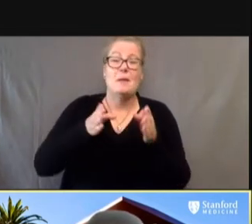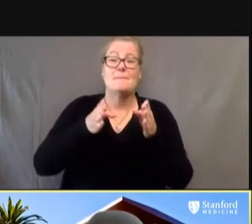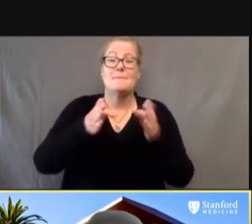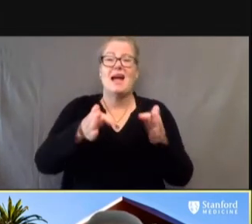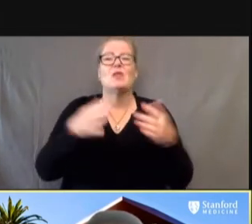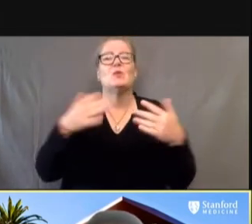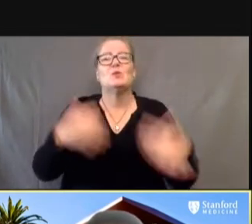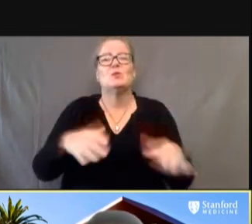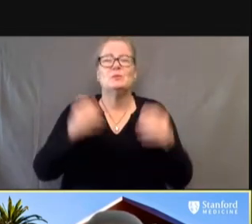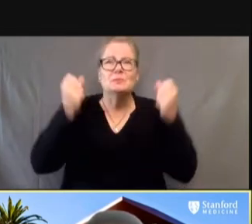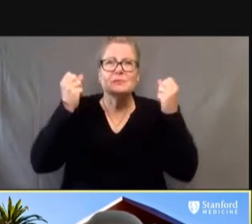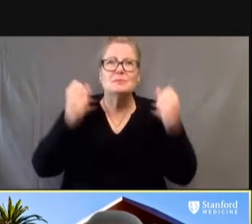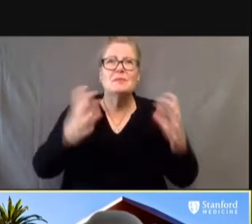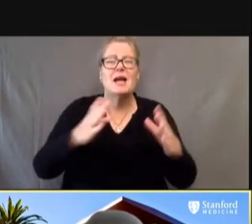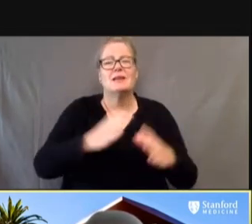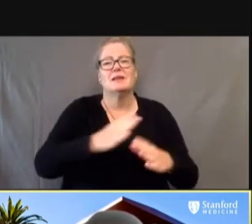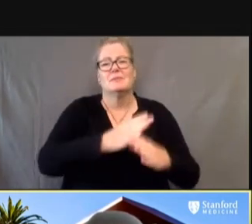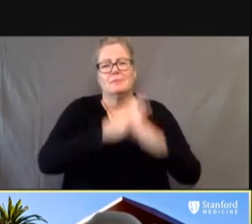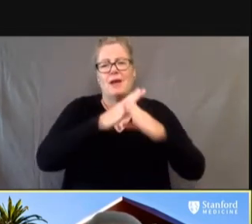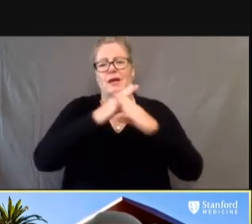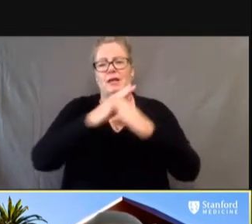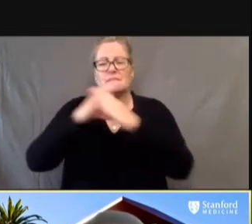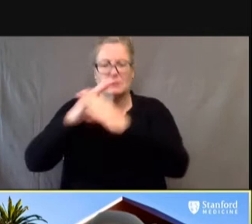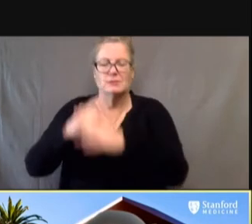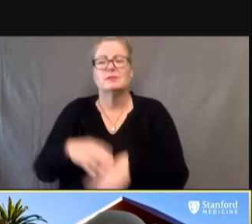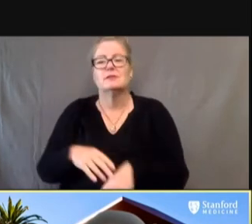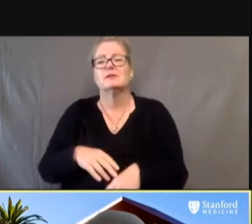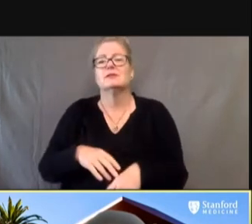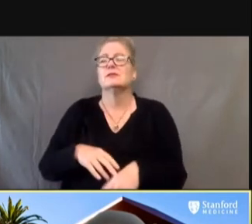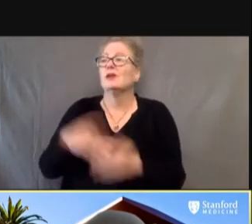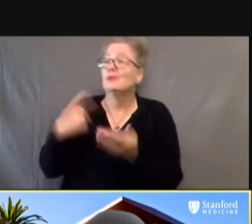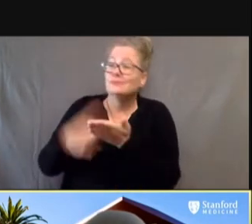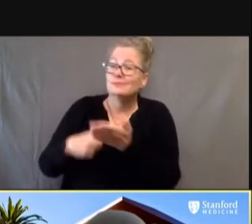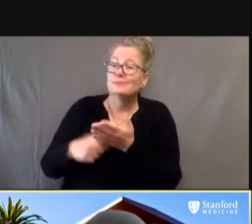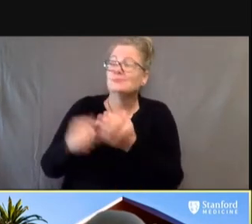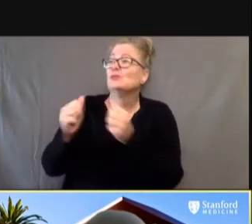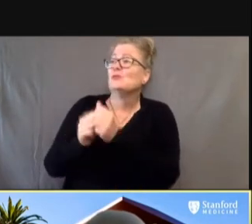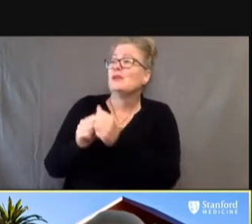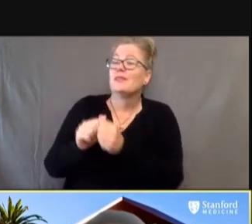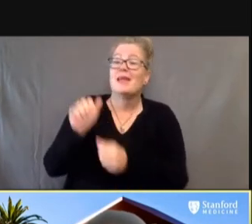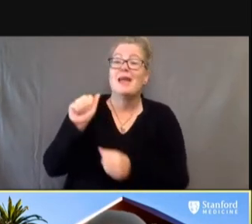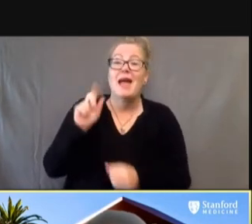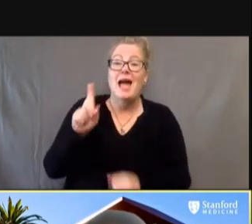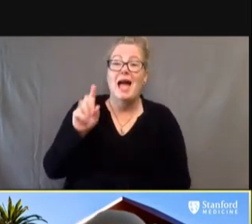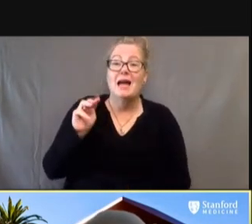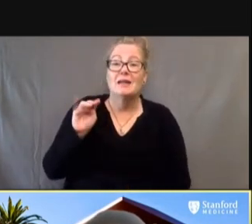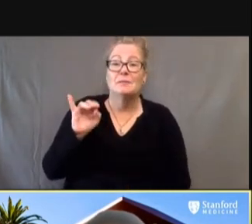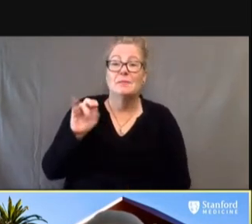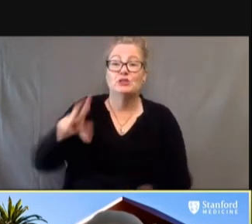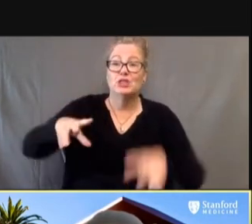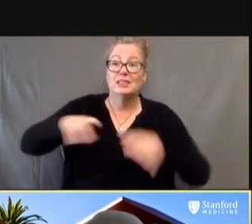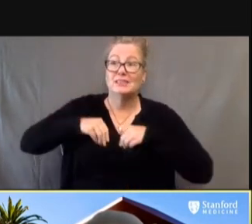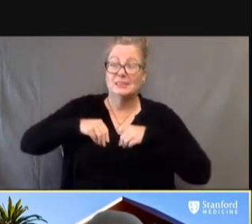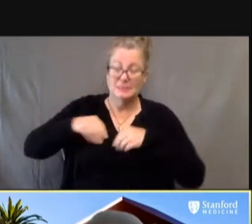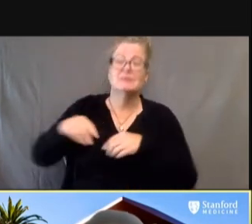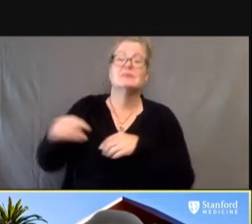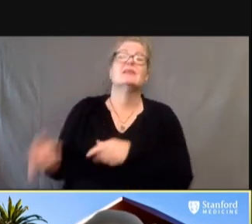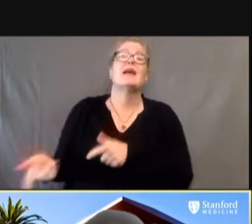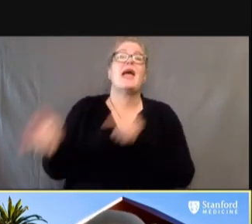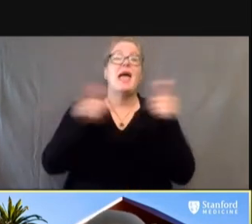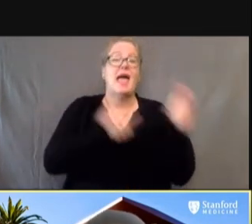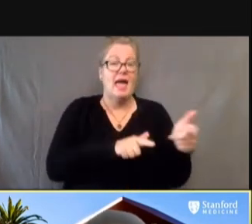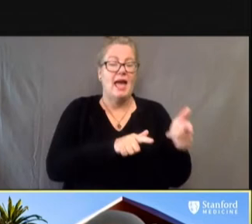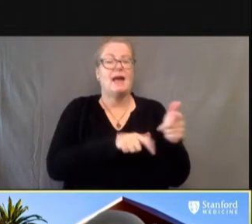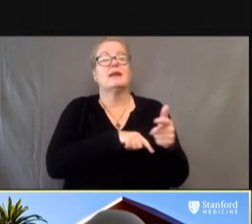admissions and reaching out to prospective medical students who have disabilities or chronic illnesses and wanted support. We